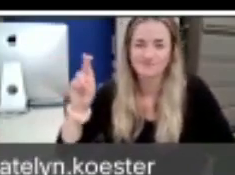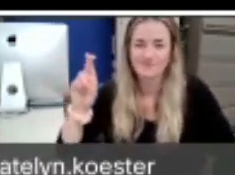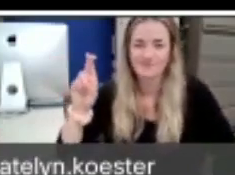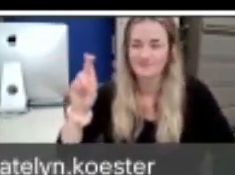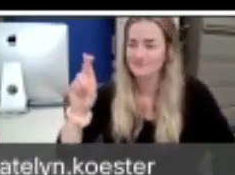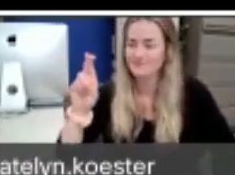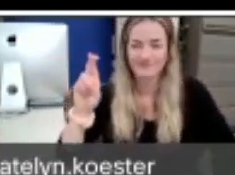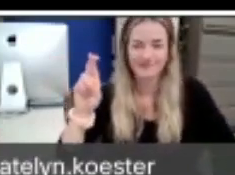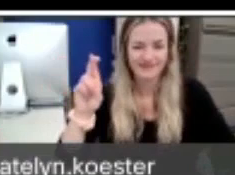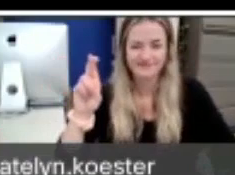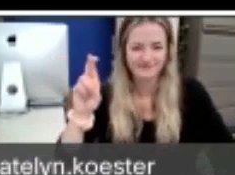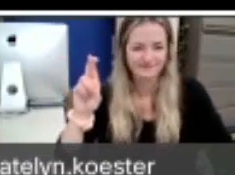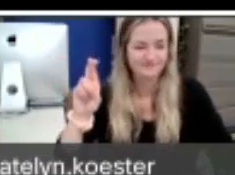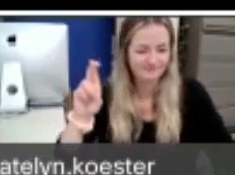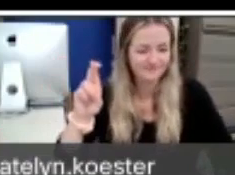T-H-E-R-E-S-A-R.